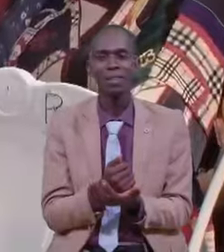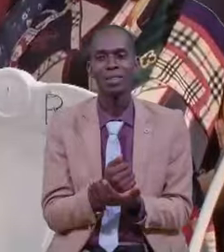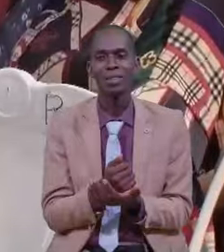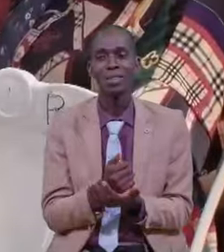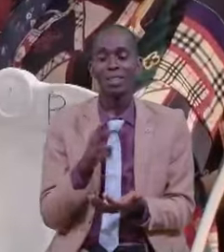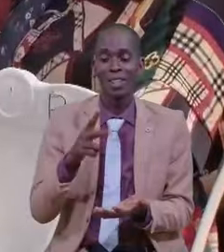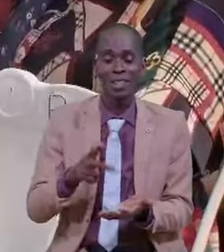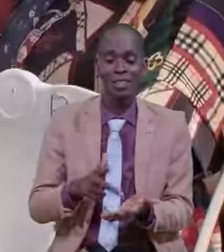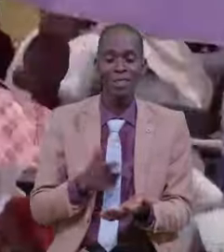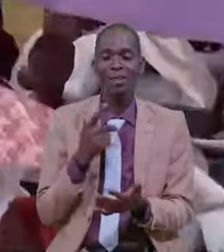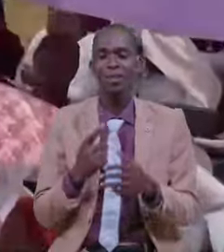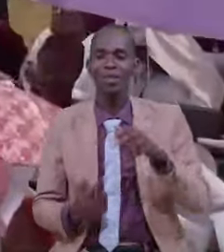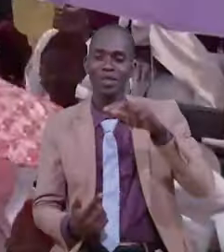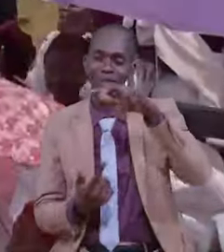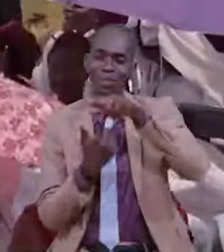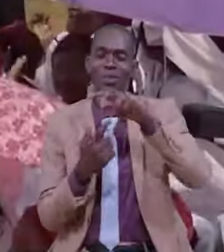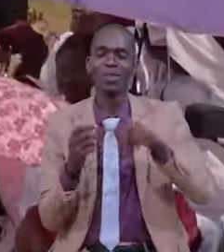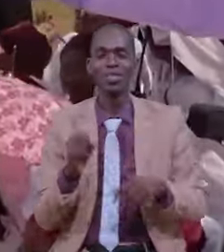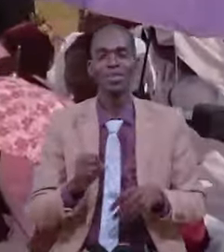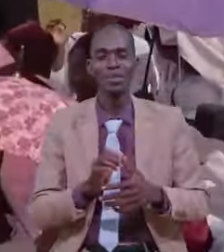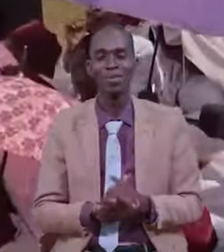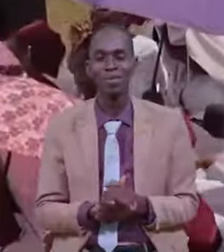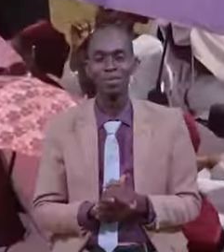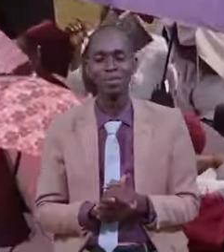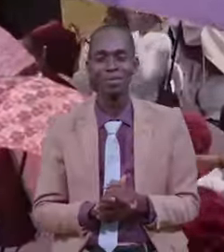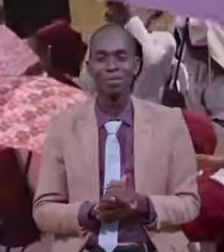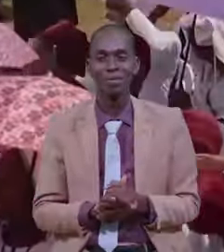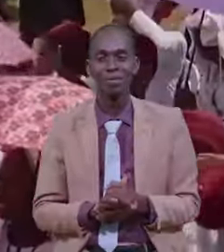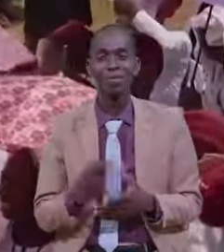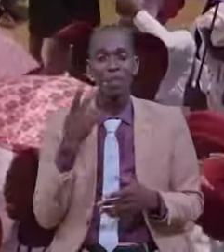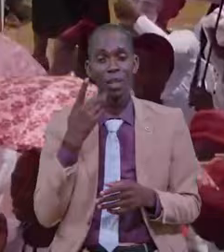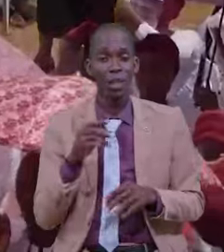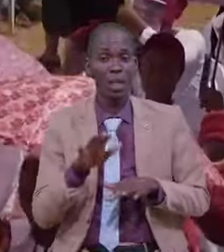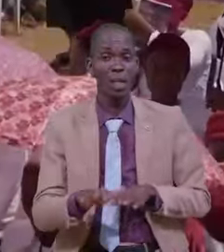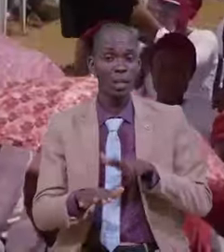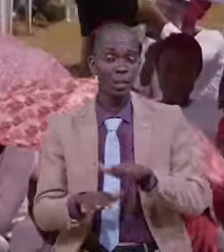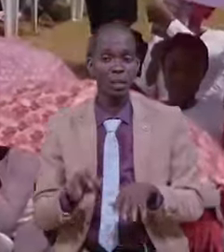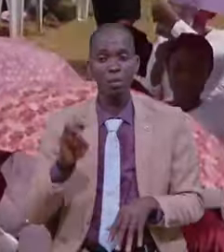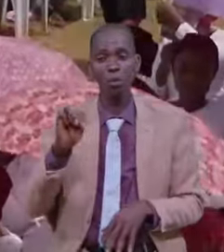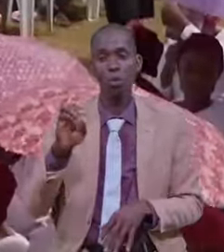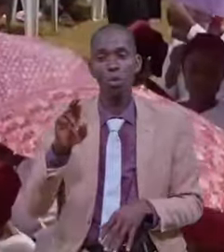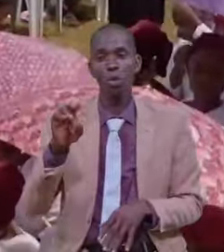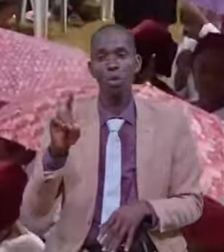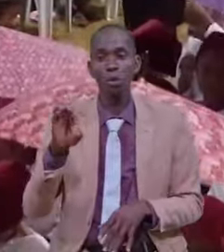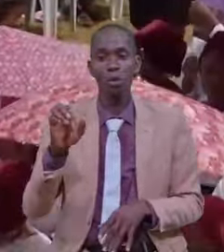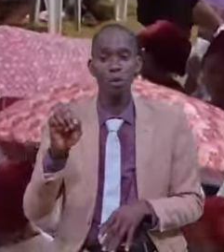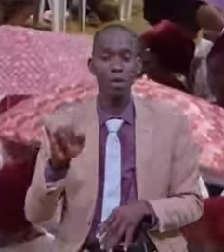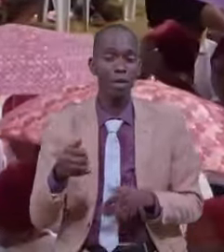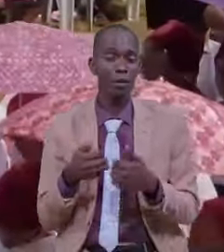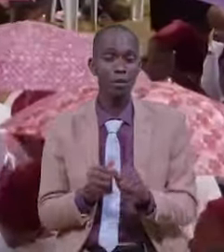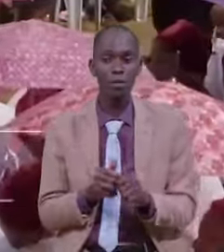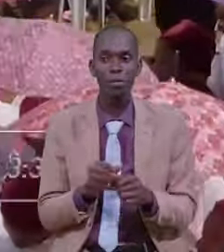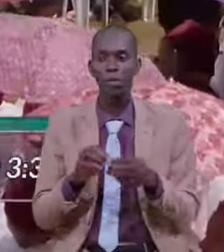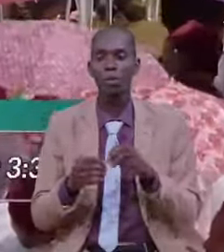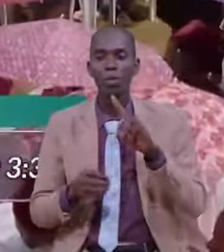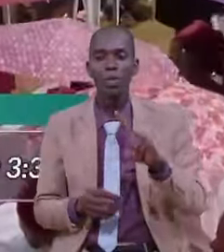Triple championship. Look at the steps that followed. Number one, the conviction